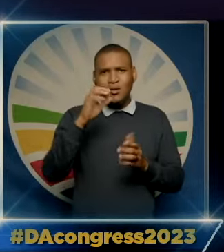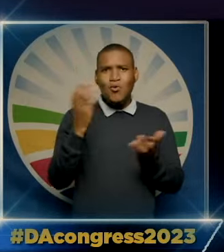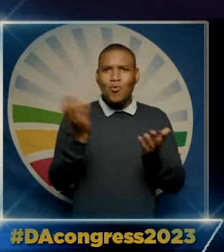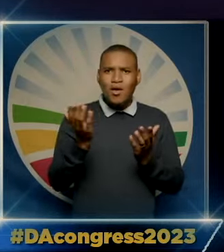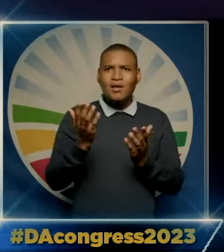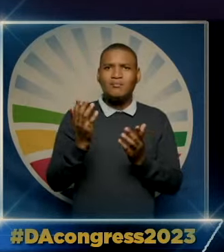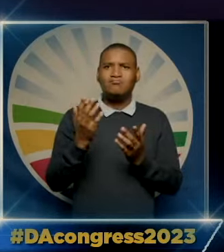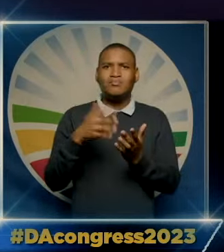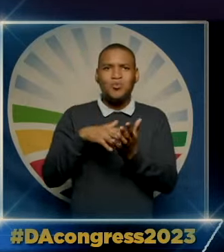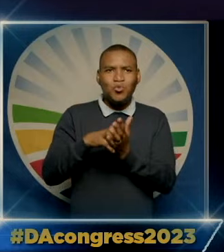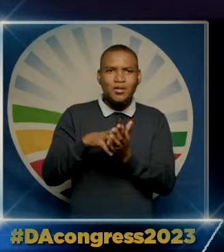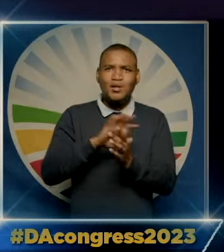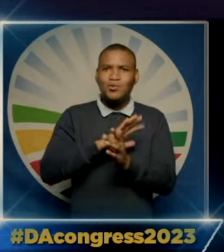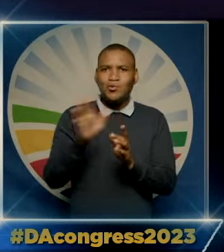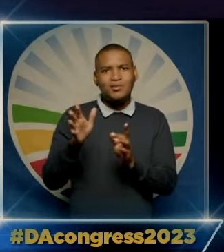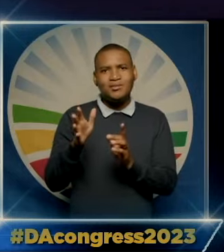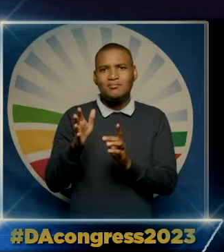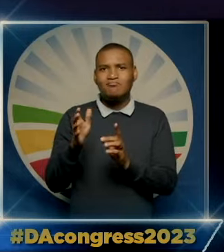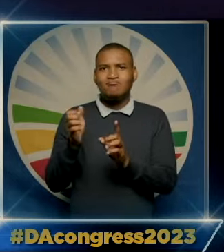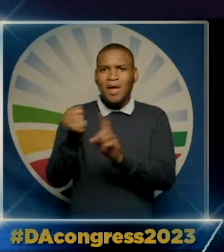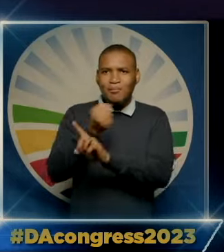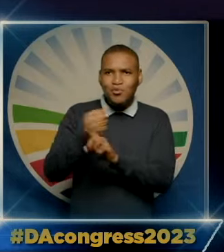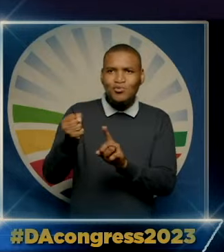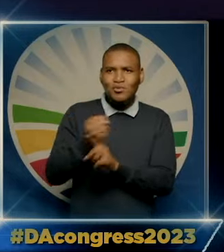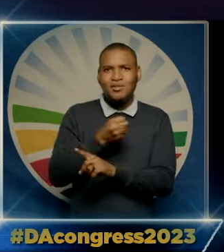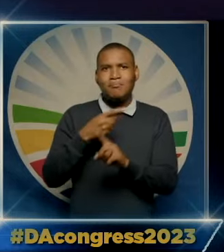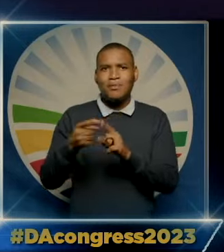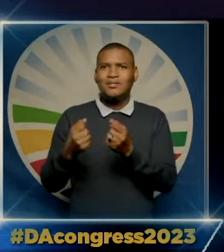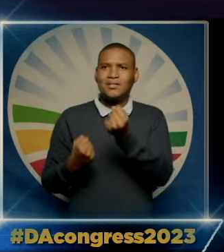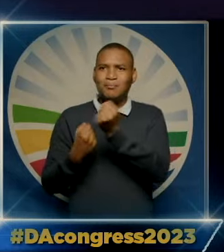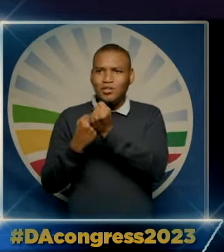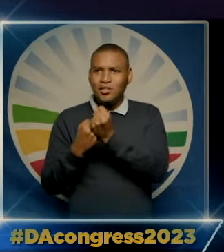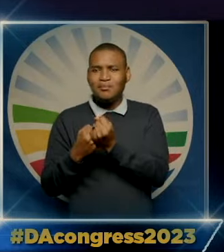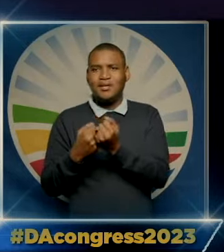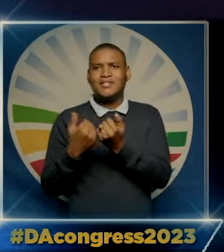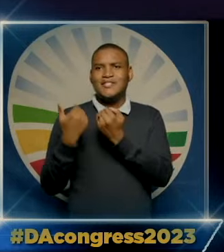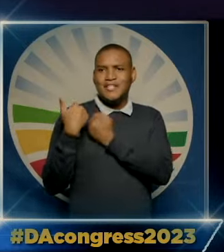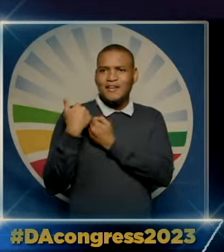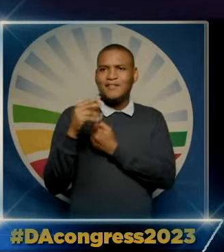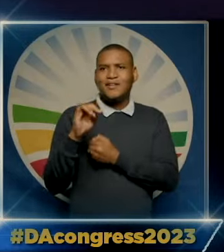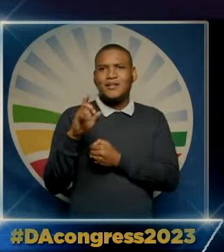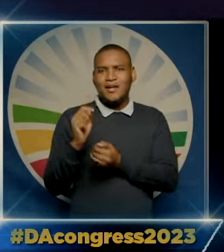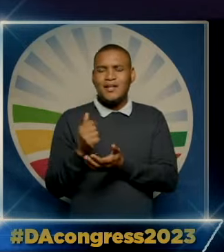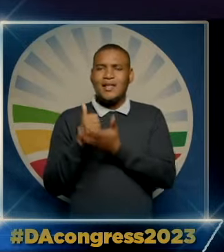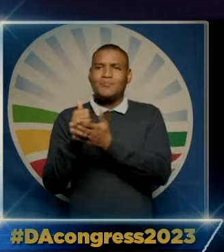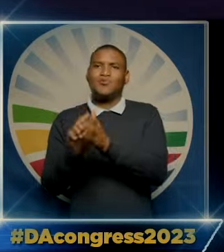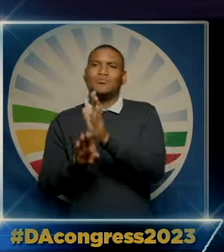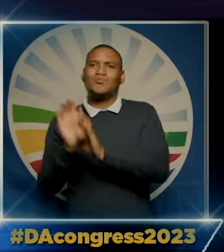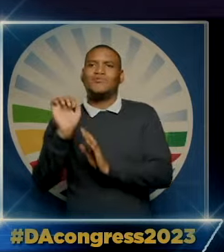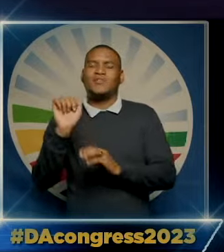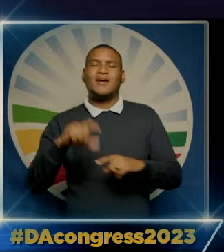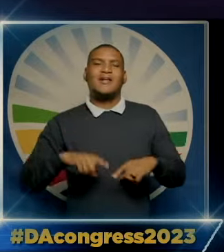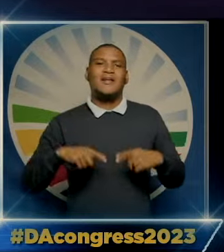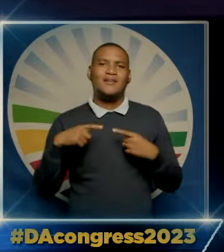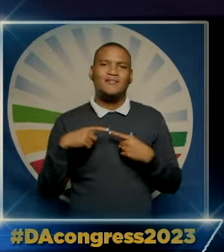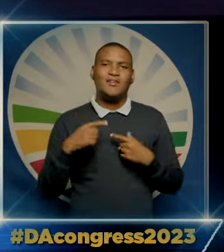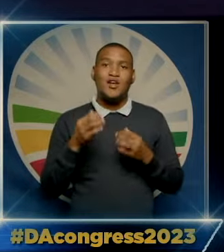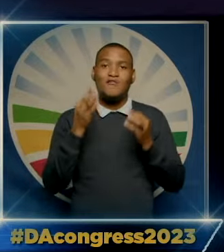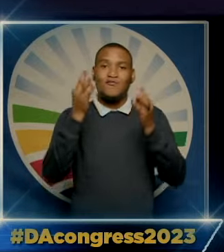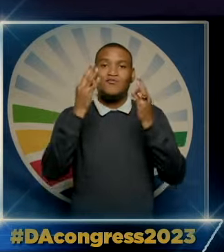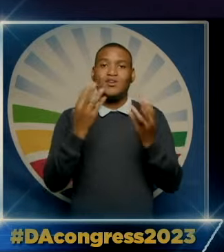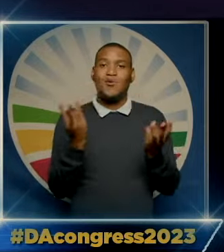neglected or exploited, but supported by a safety net that helps them improve their lives. A future where